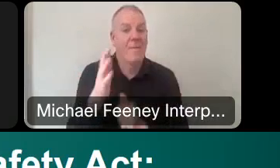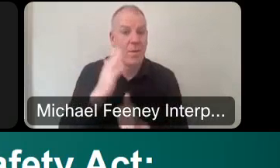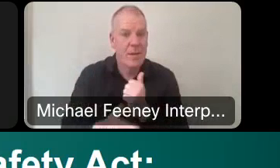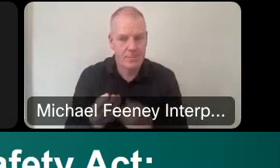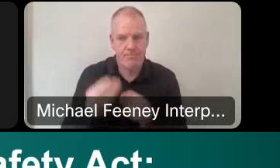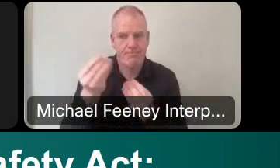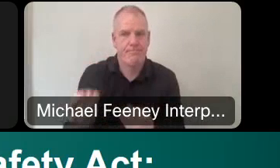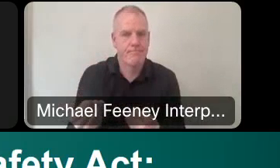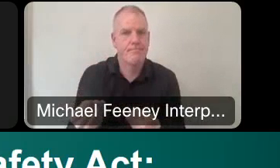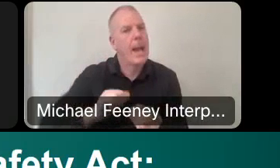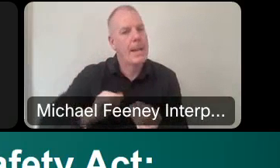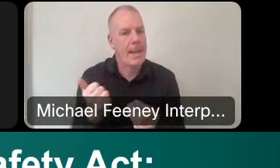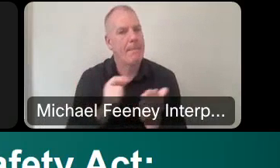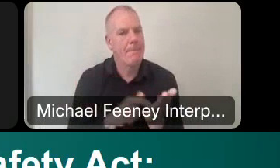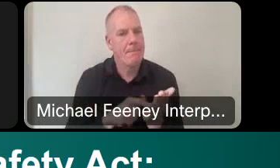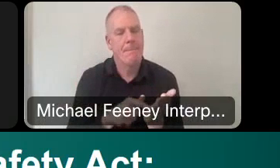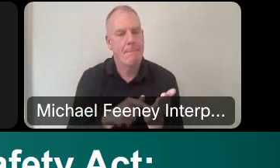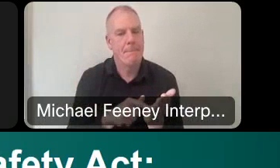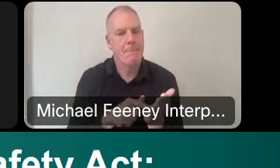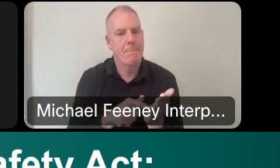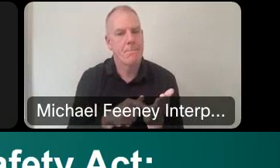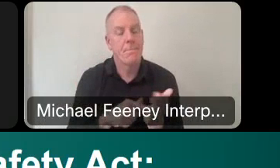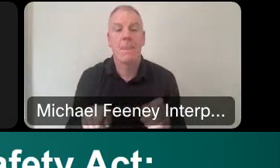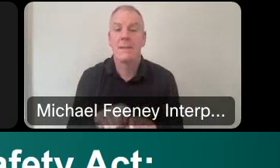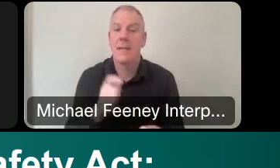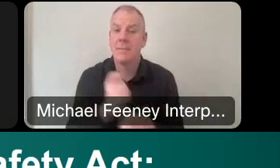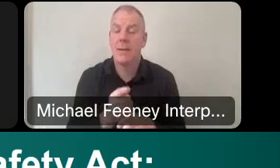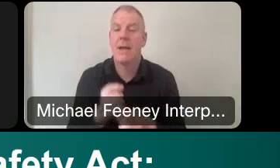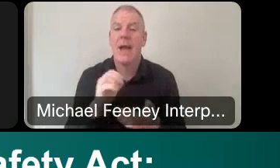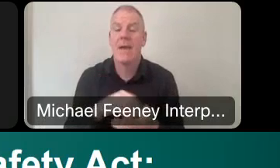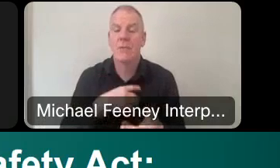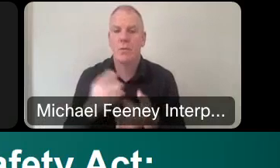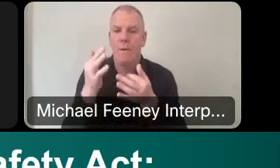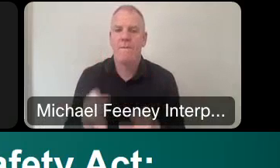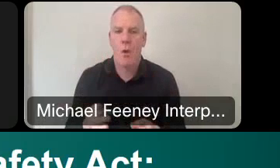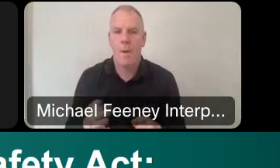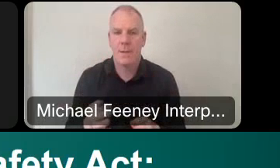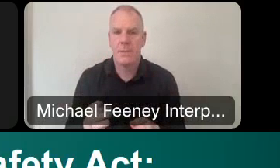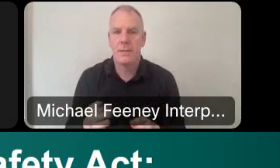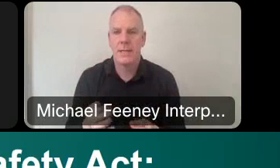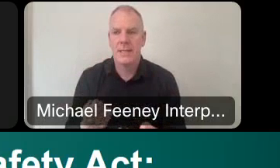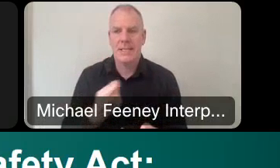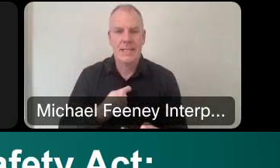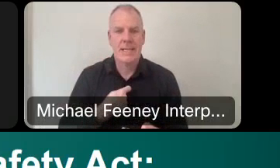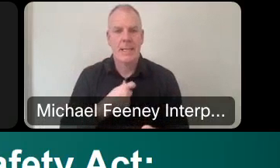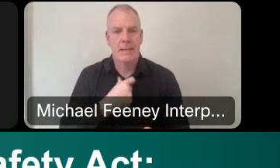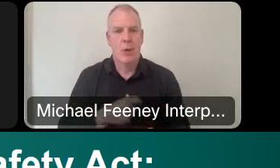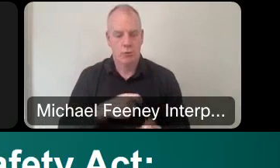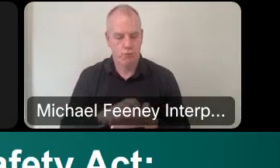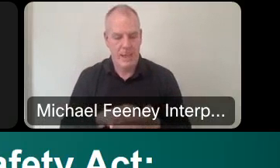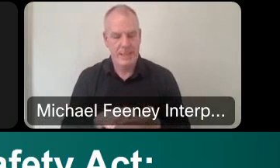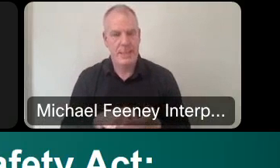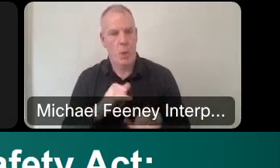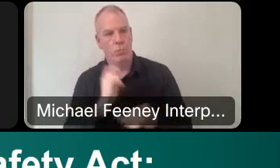meetings that are held with the patient, and also the need to do a formal designation in writing for the designated person. But all